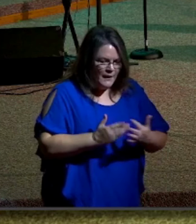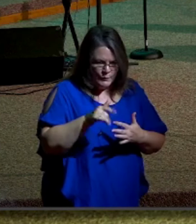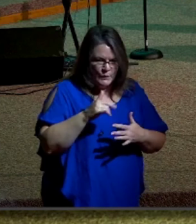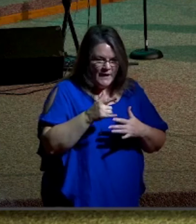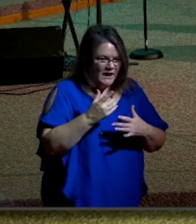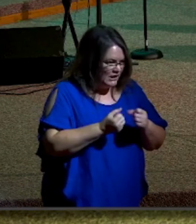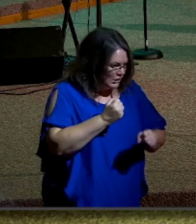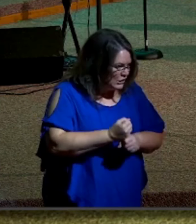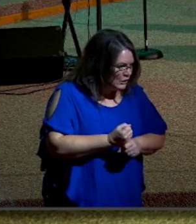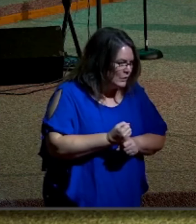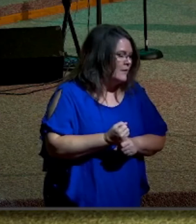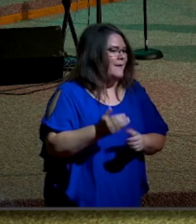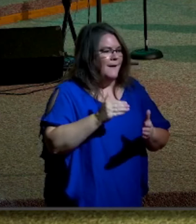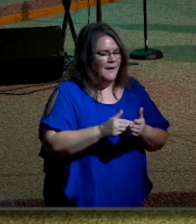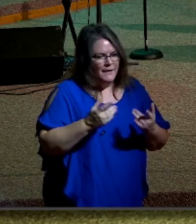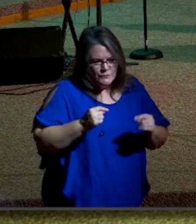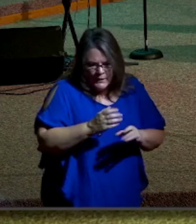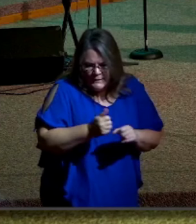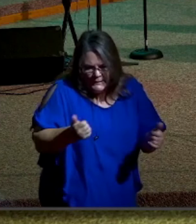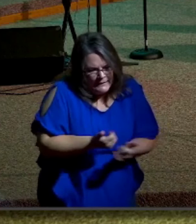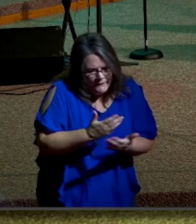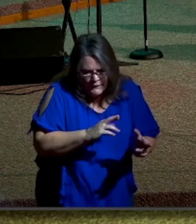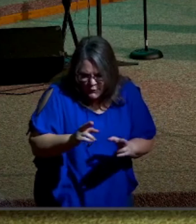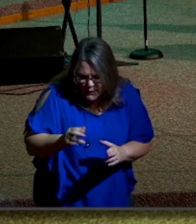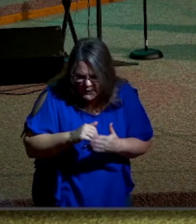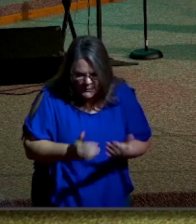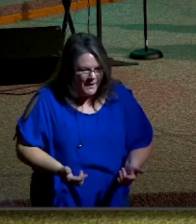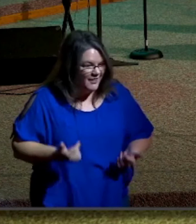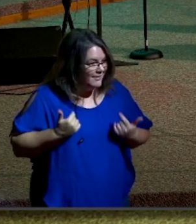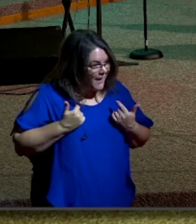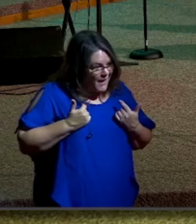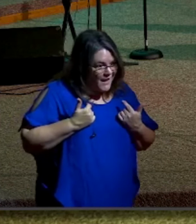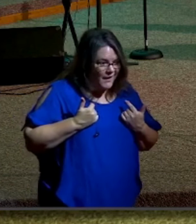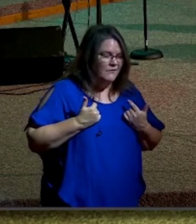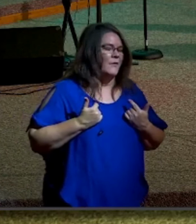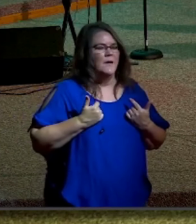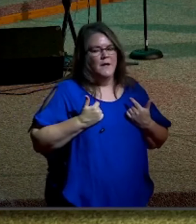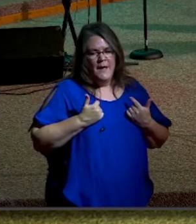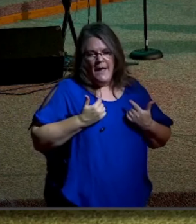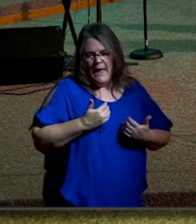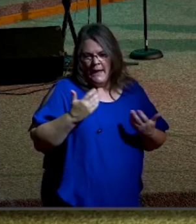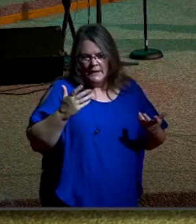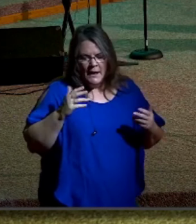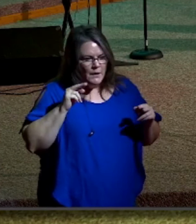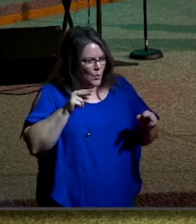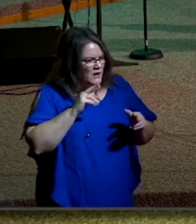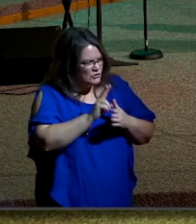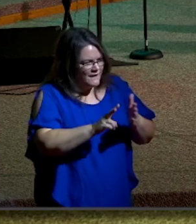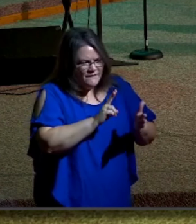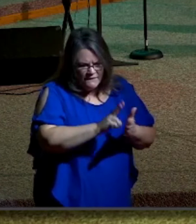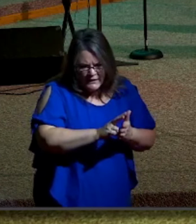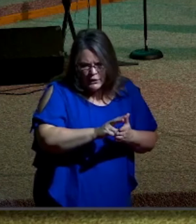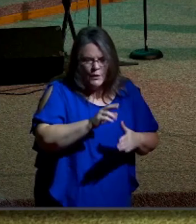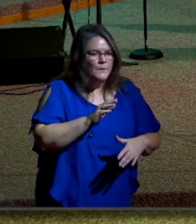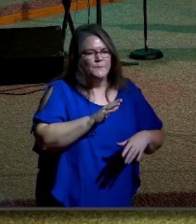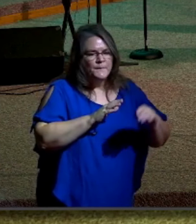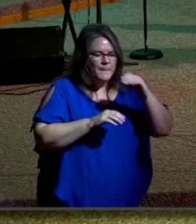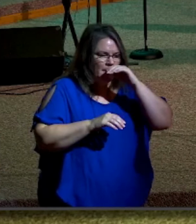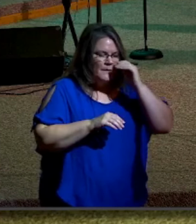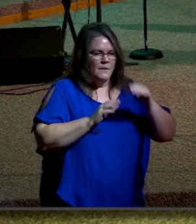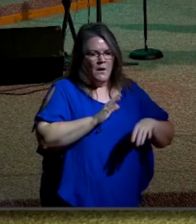was, again, trying to get everything in order in my life. And I had watched a video, and it came up on my For You page on